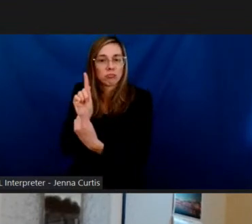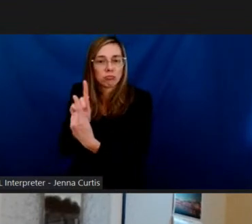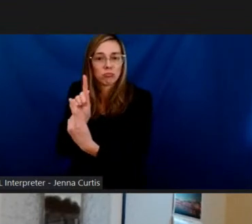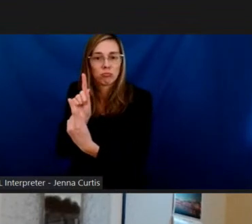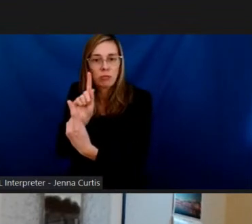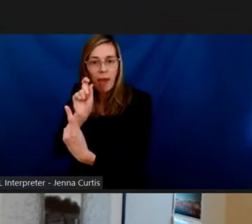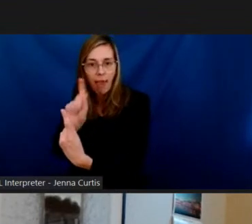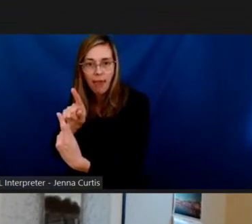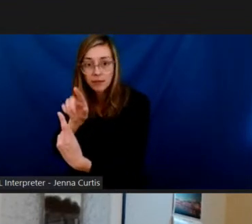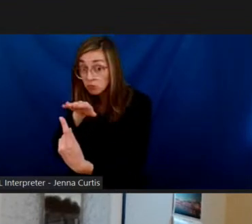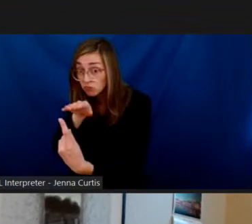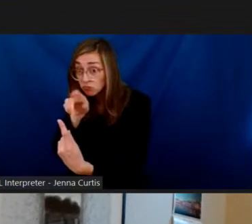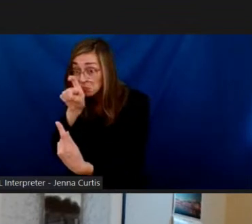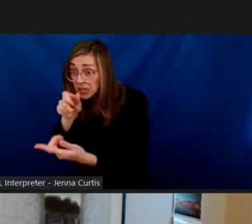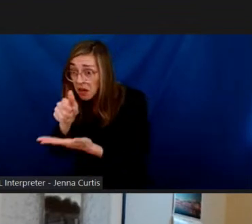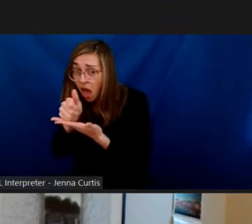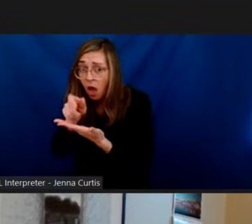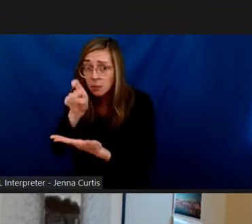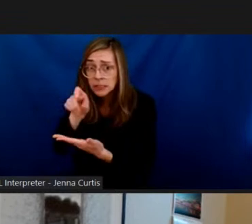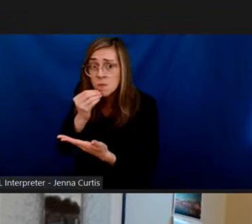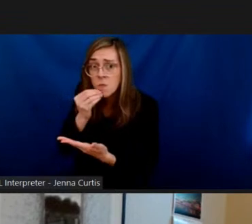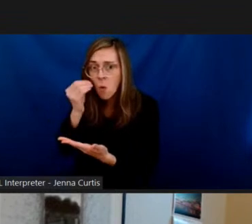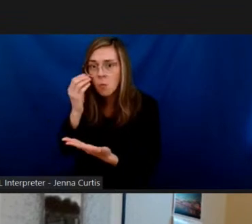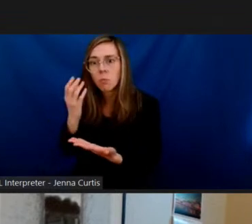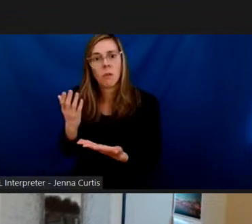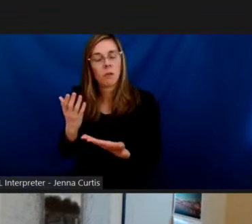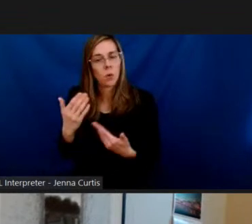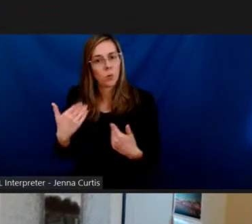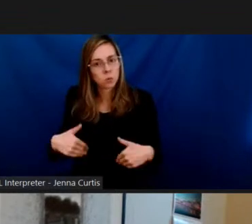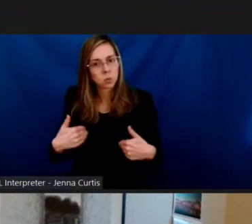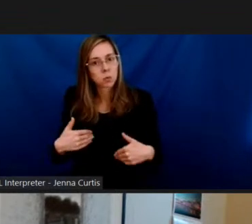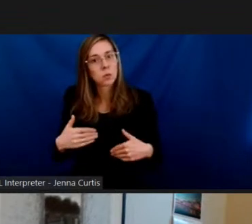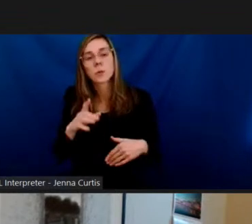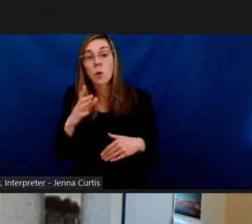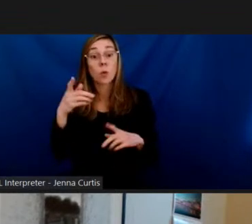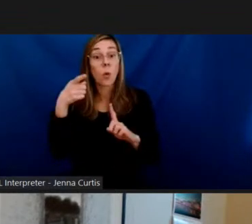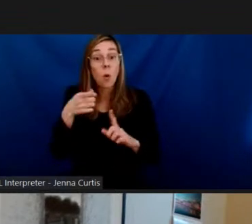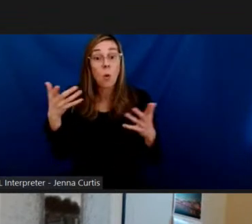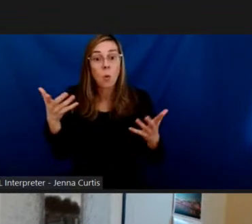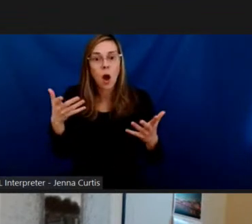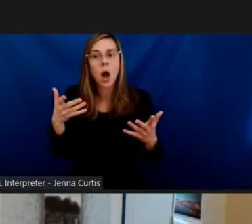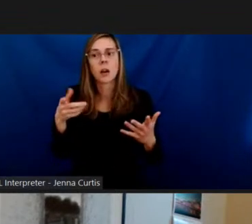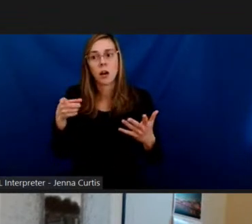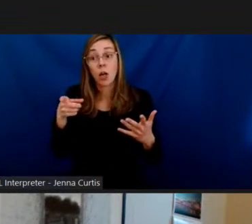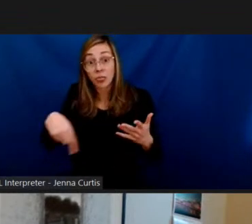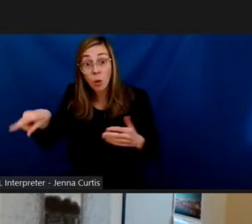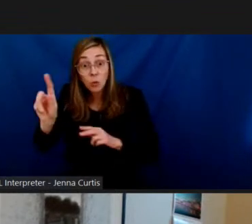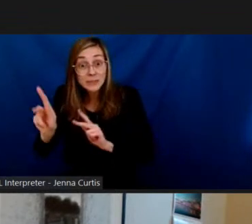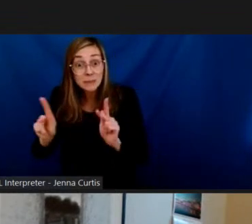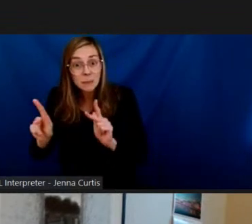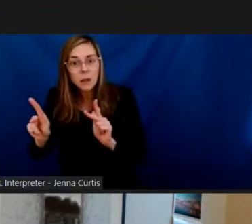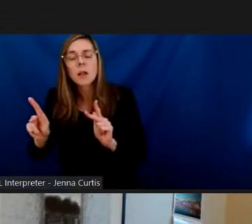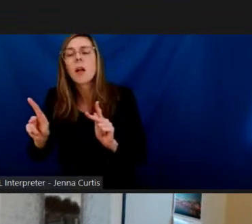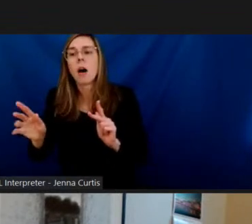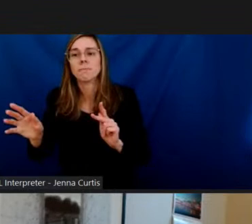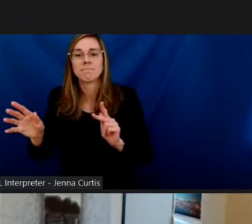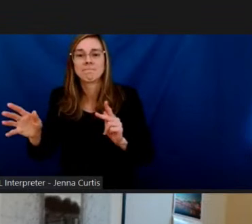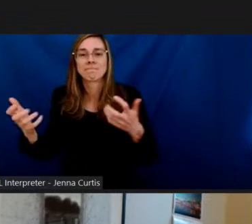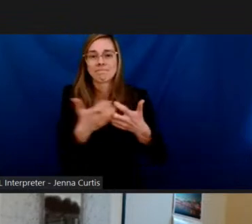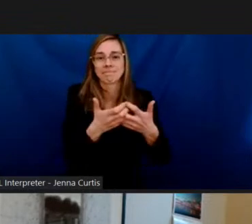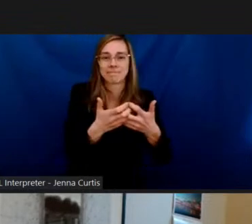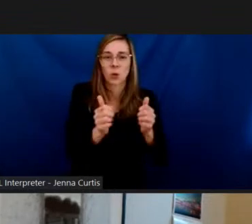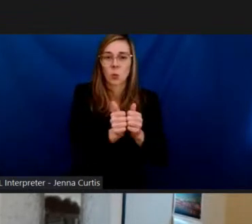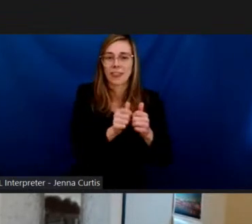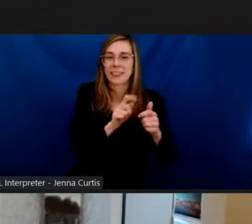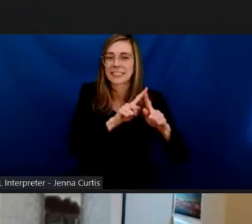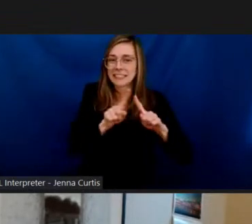anything. And so the goal here is obviously to connect people to those services in a way that's effective and cost effective,